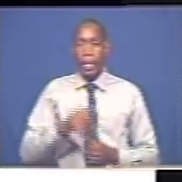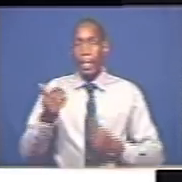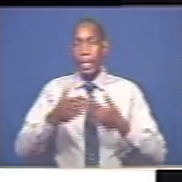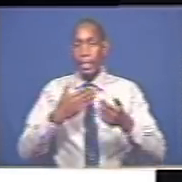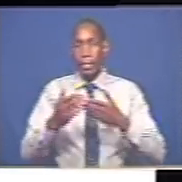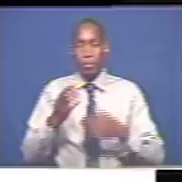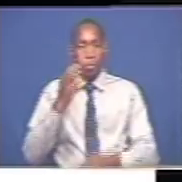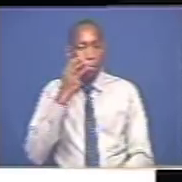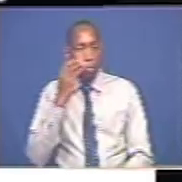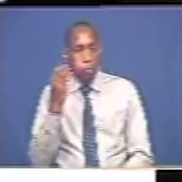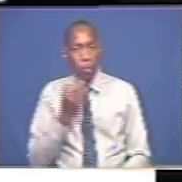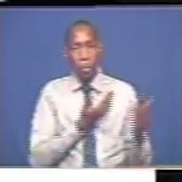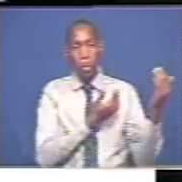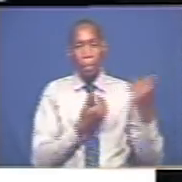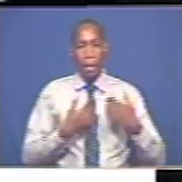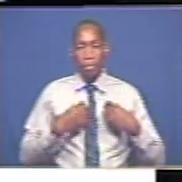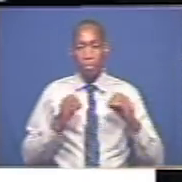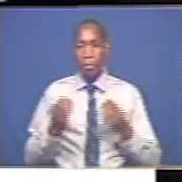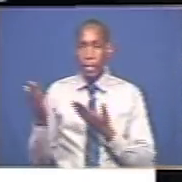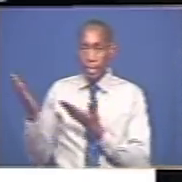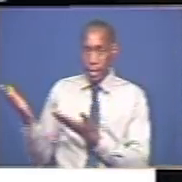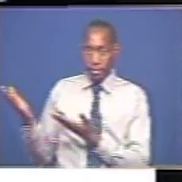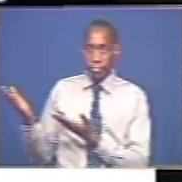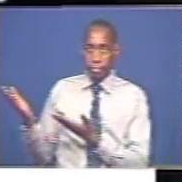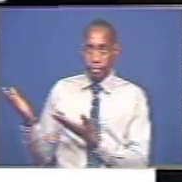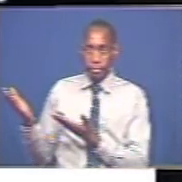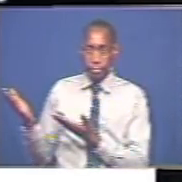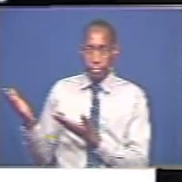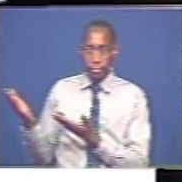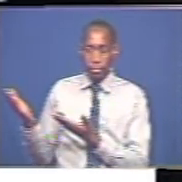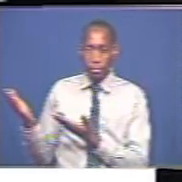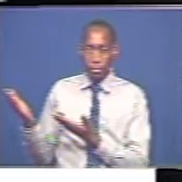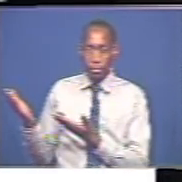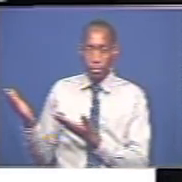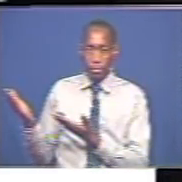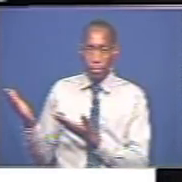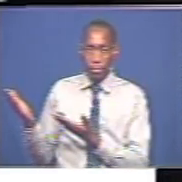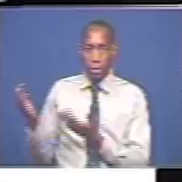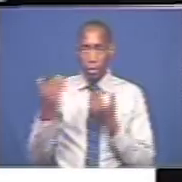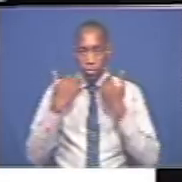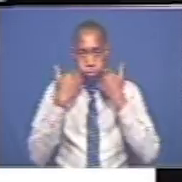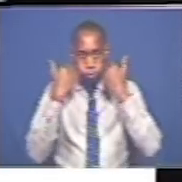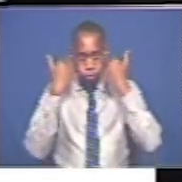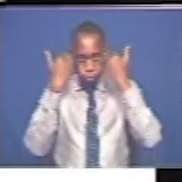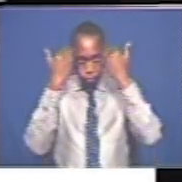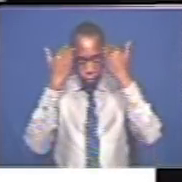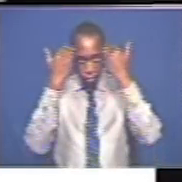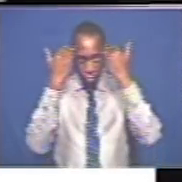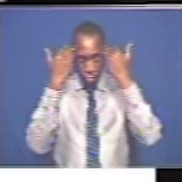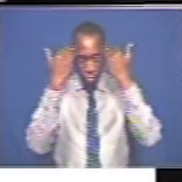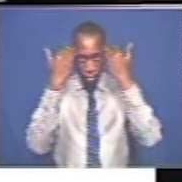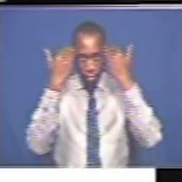depression? There you go, as they appear there, not in any particular order. Depression, or rather depressed